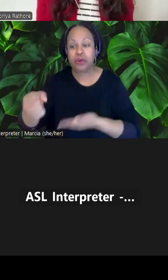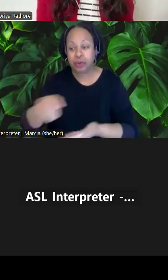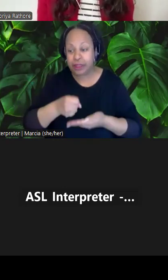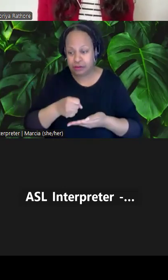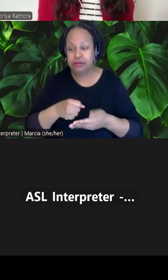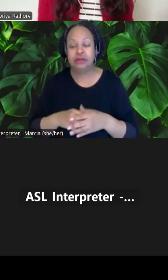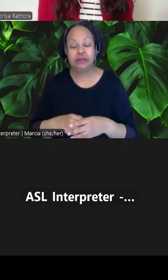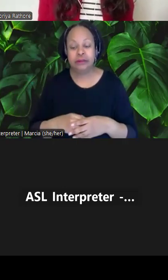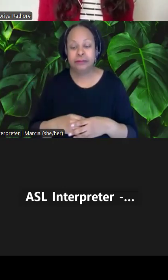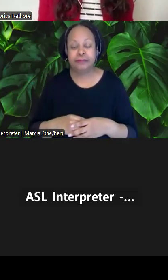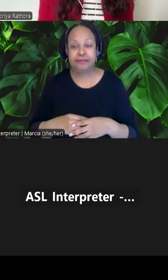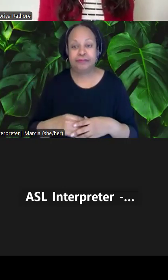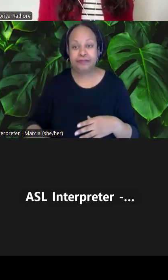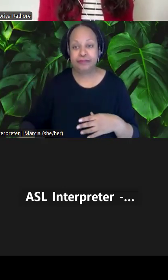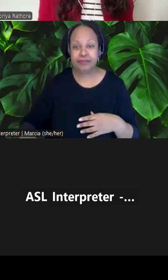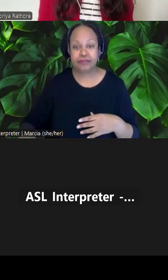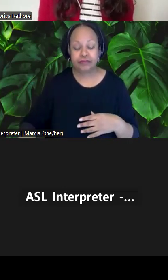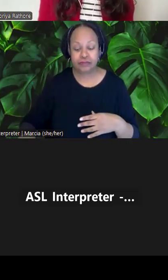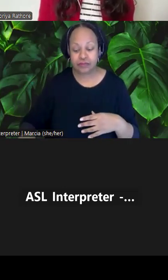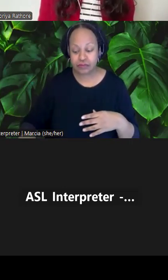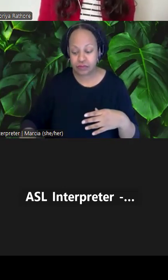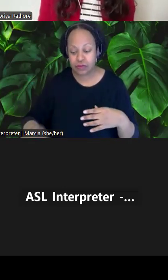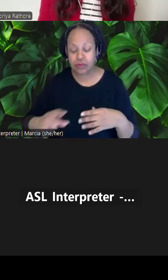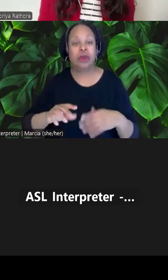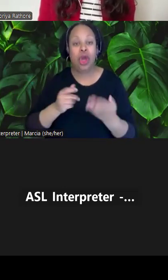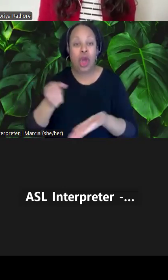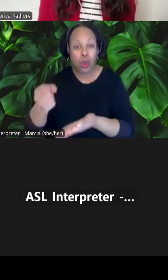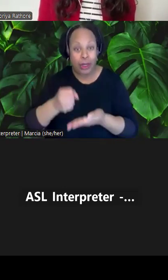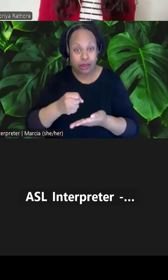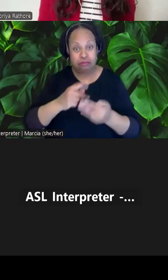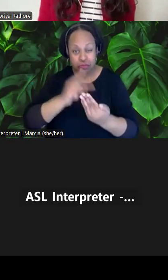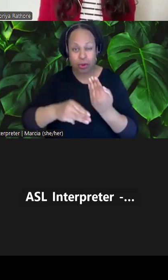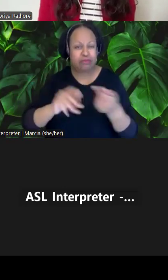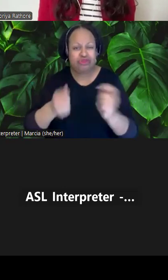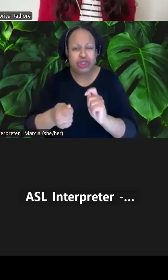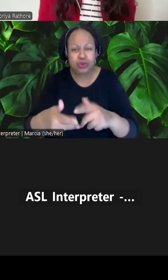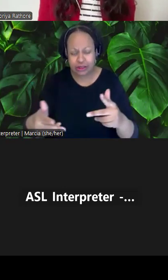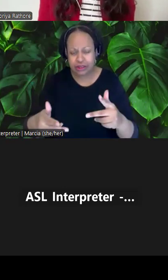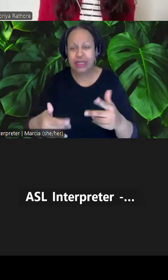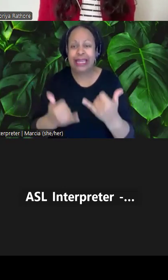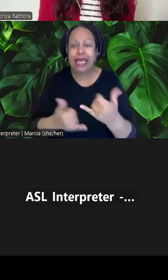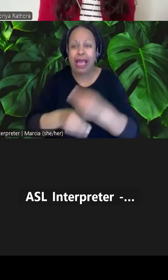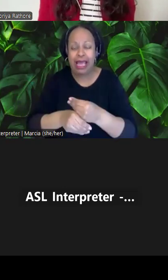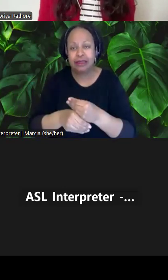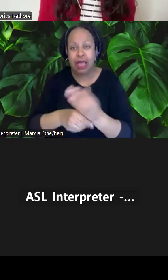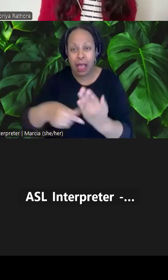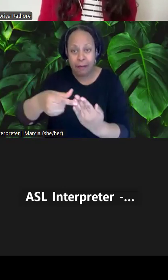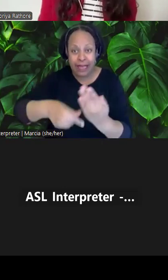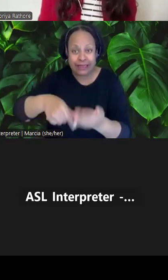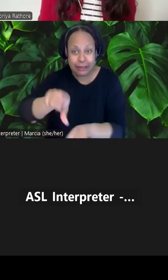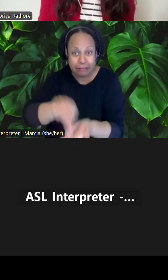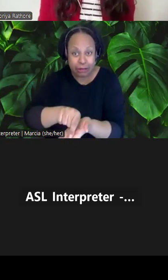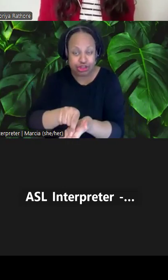In terms of what we've actually changed about this grant, we've made magazine publishing eligible as long